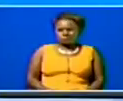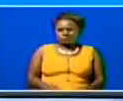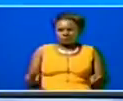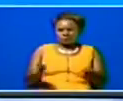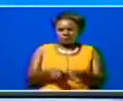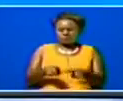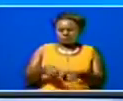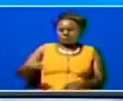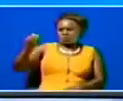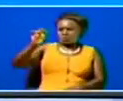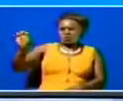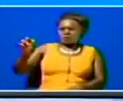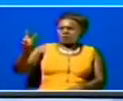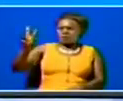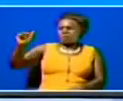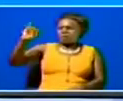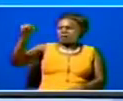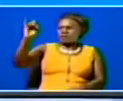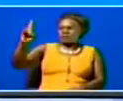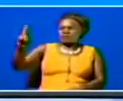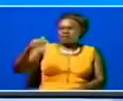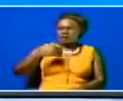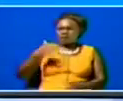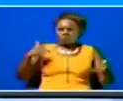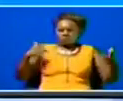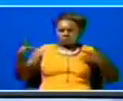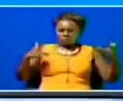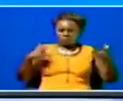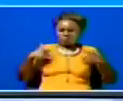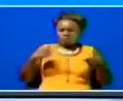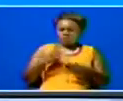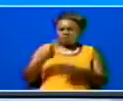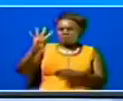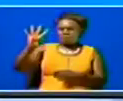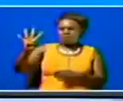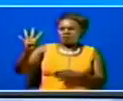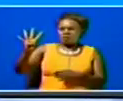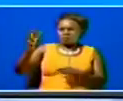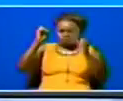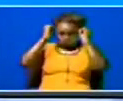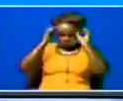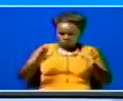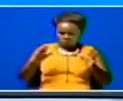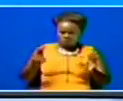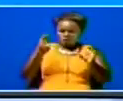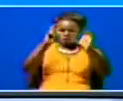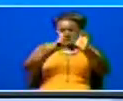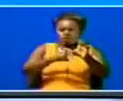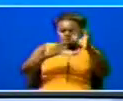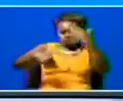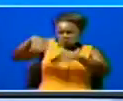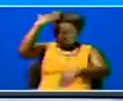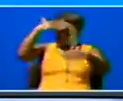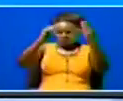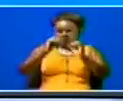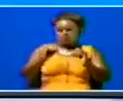still up north. The Wajir East leadership is concerned of a high number of Form 4 exam candidates who don't qualify to join higher learning